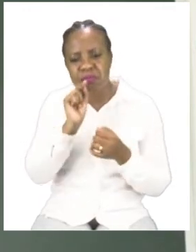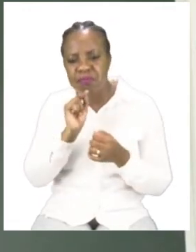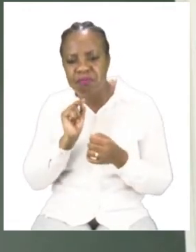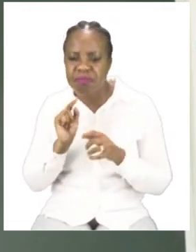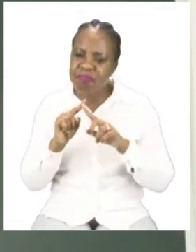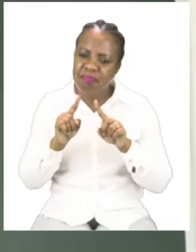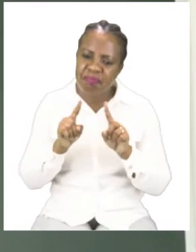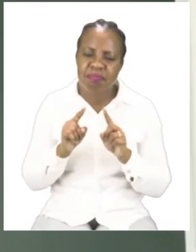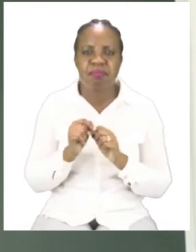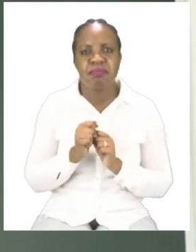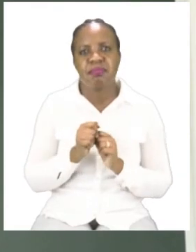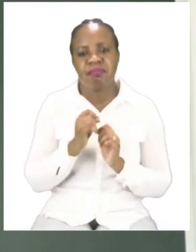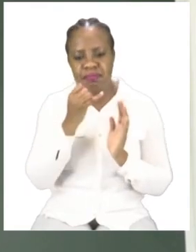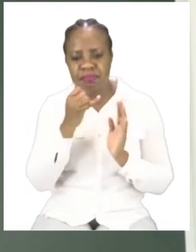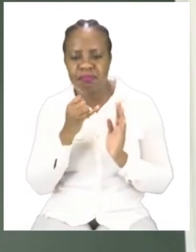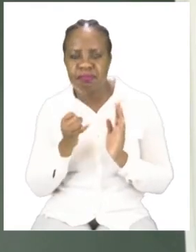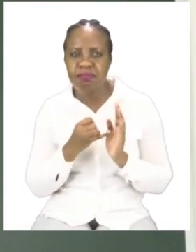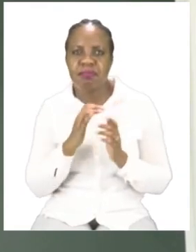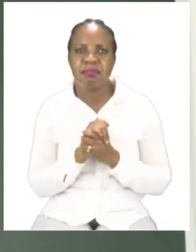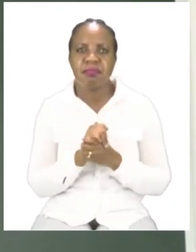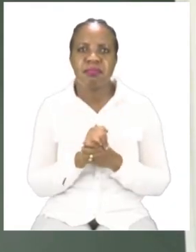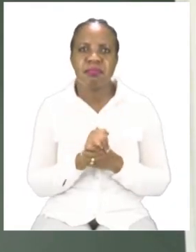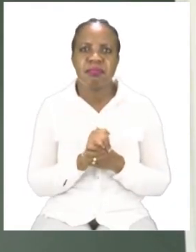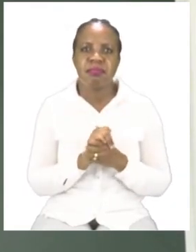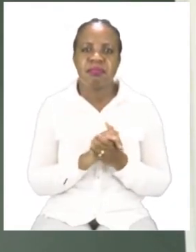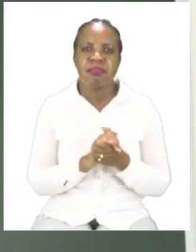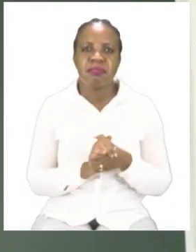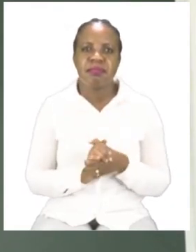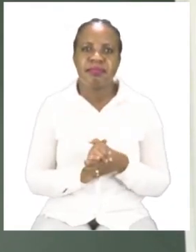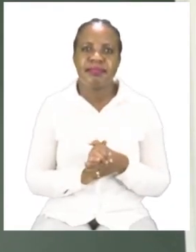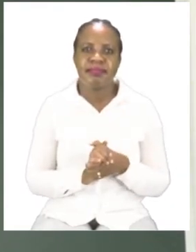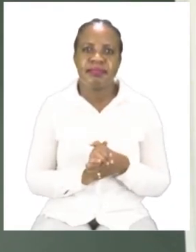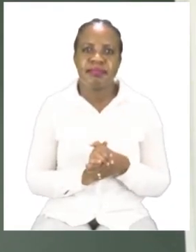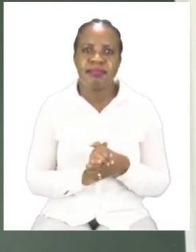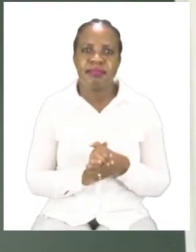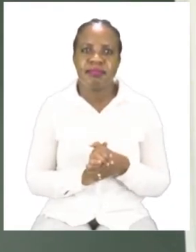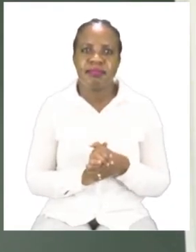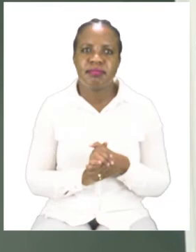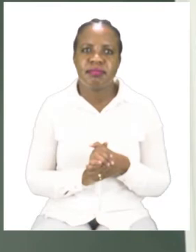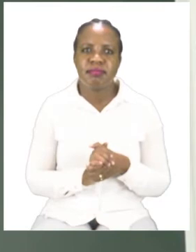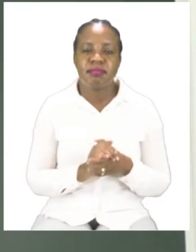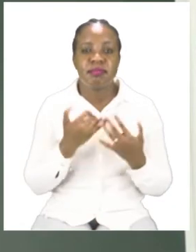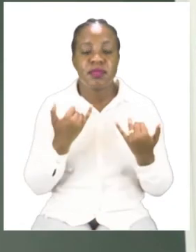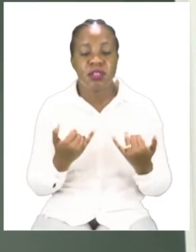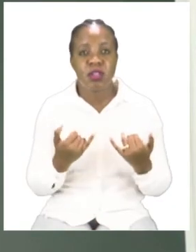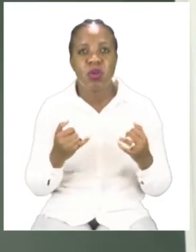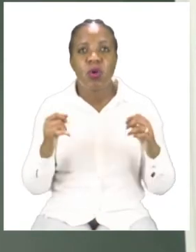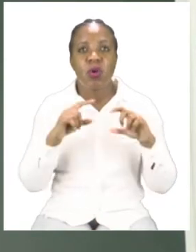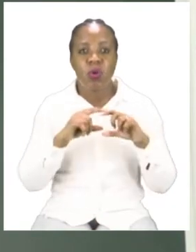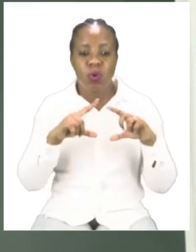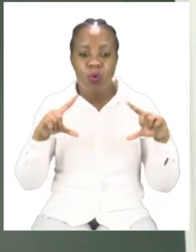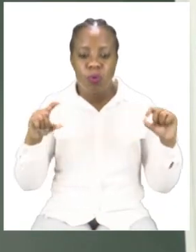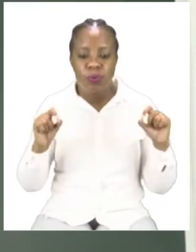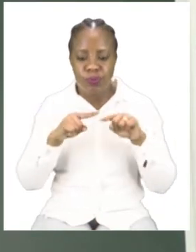Well done. There we go. Now it's up to you to finish off the